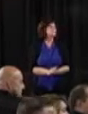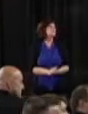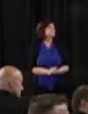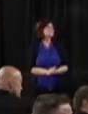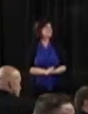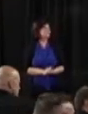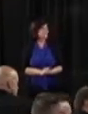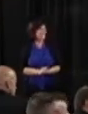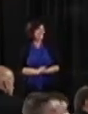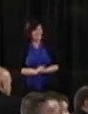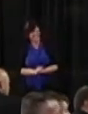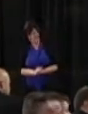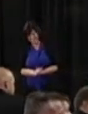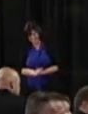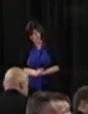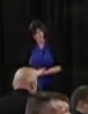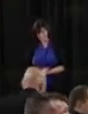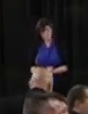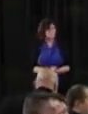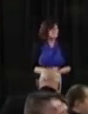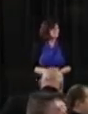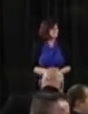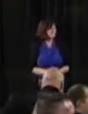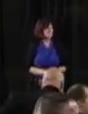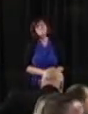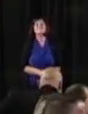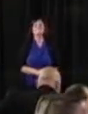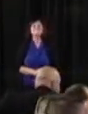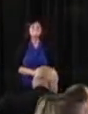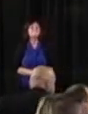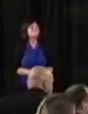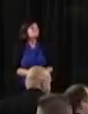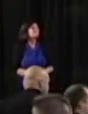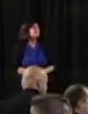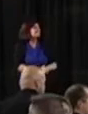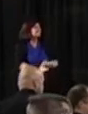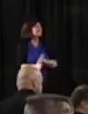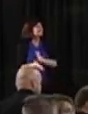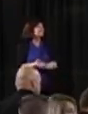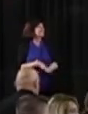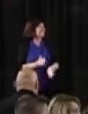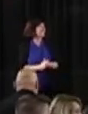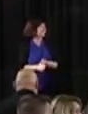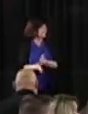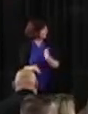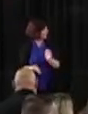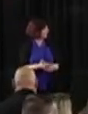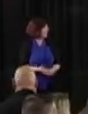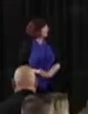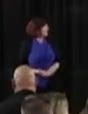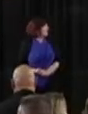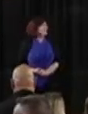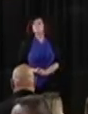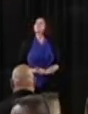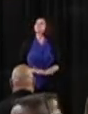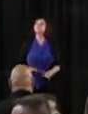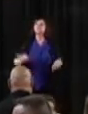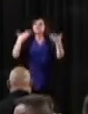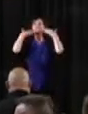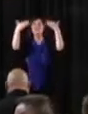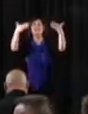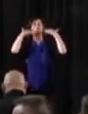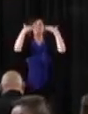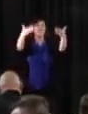you will. Shout it right now, baby. Say you will. Come on, come on. Say you will. Thank you,